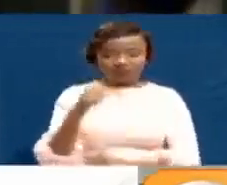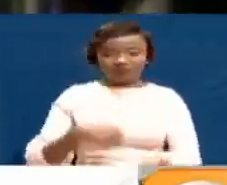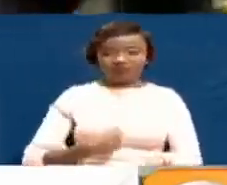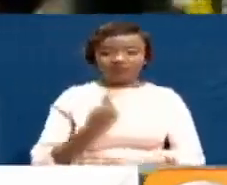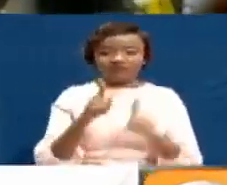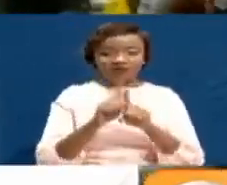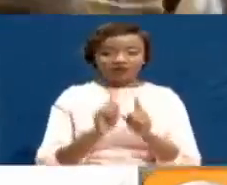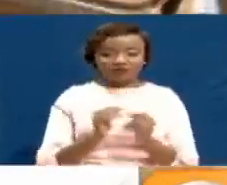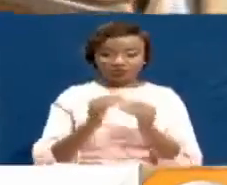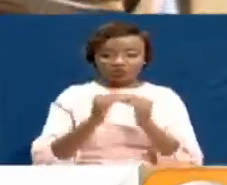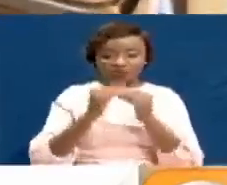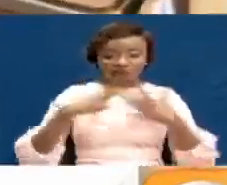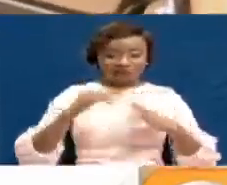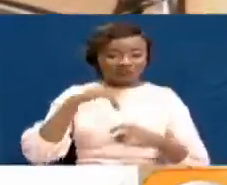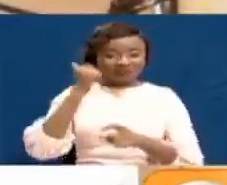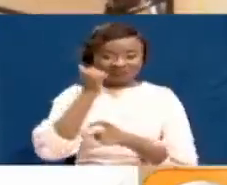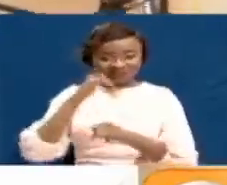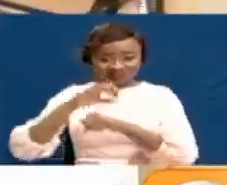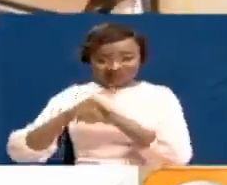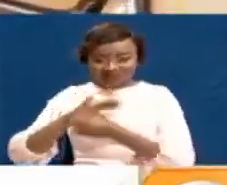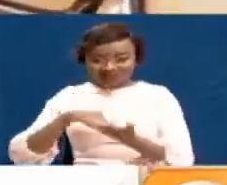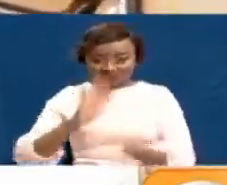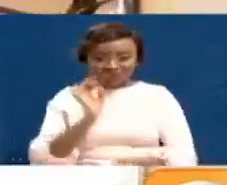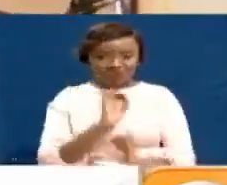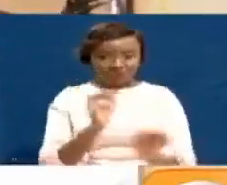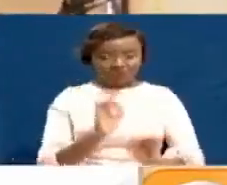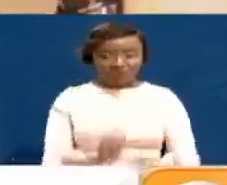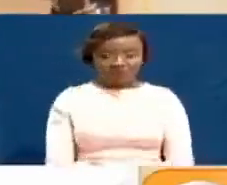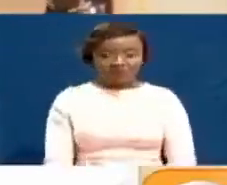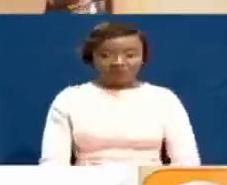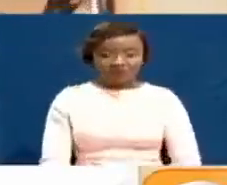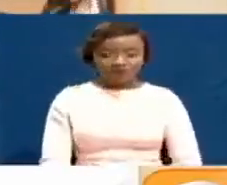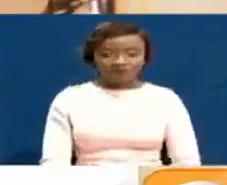and the curve is flattened. Dorcas Wangira, Citizen TV, Nairobi.